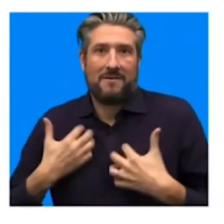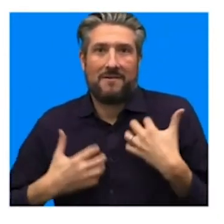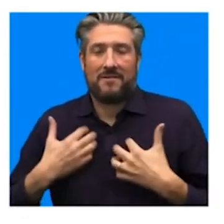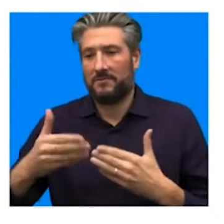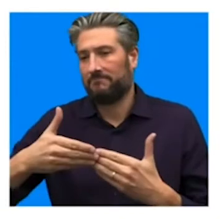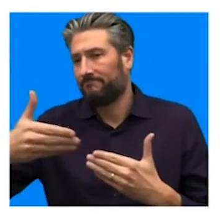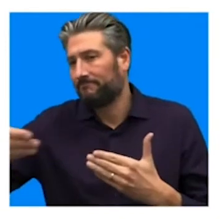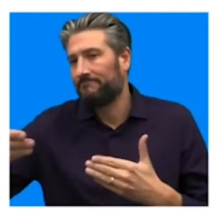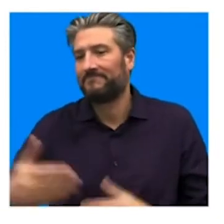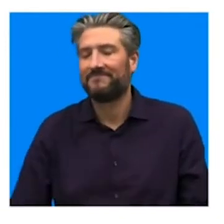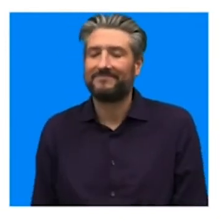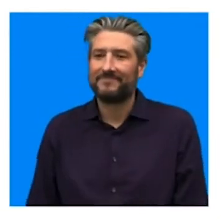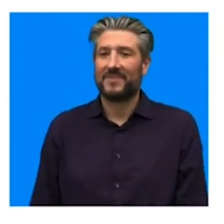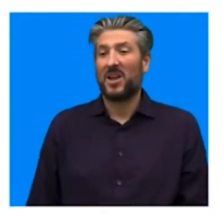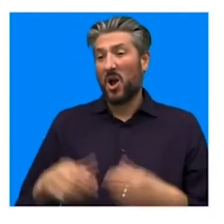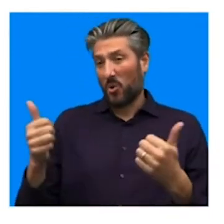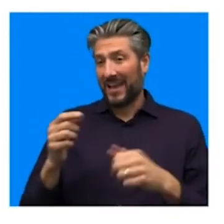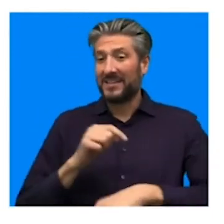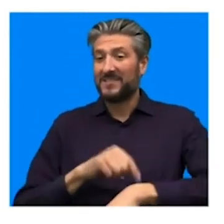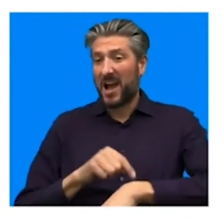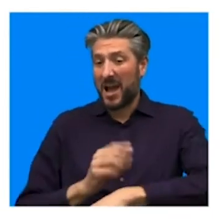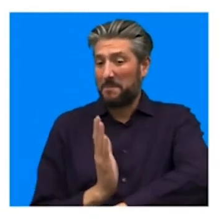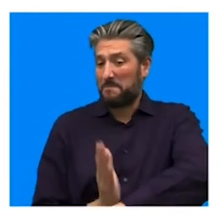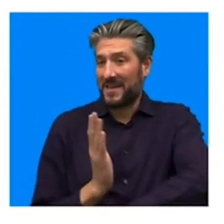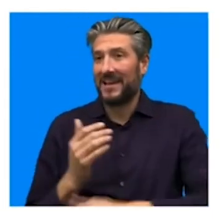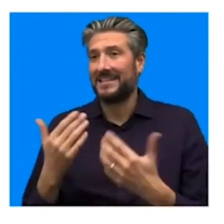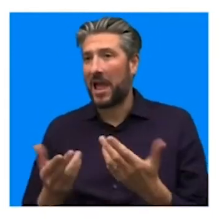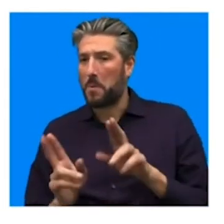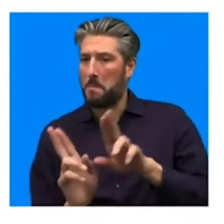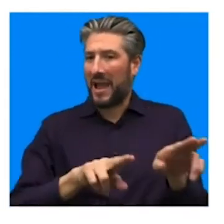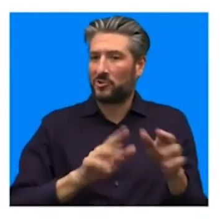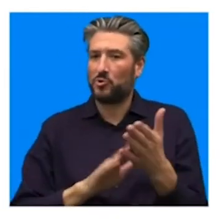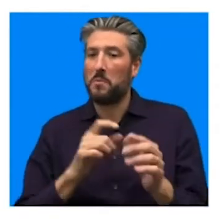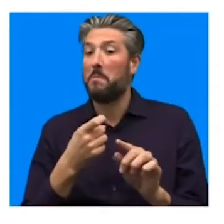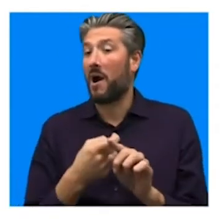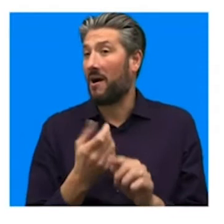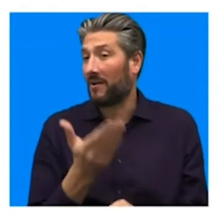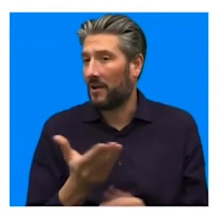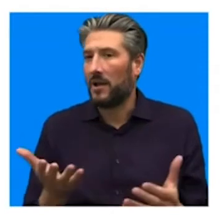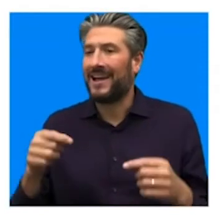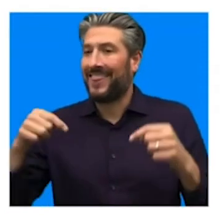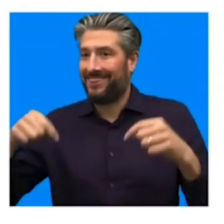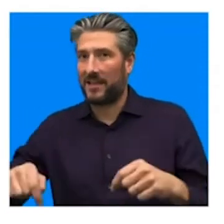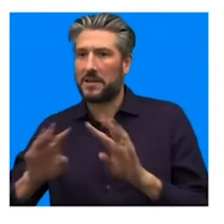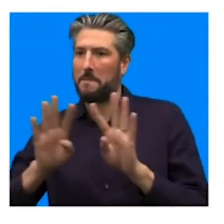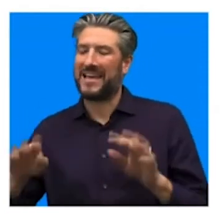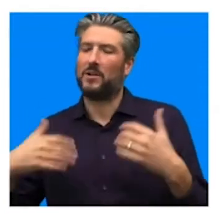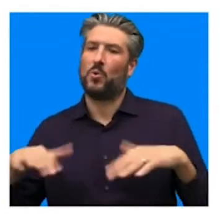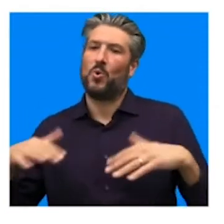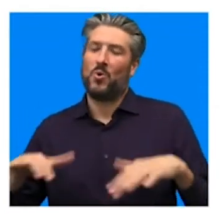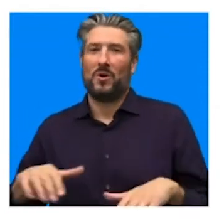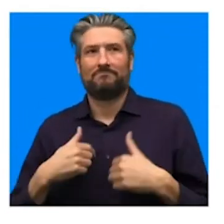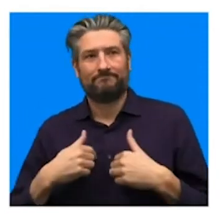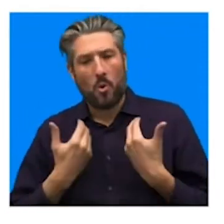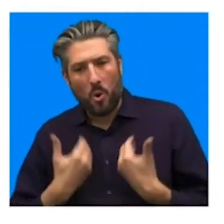everyone. Well, we're at the end of our time. We're going to turn it back over to Mark. I just want to say thank you. This has been an excellent panel. I've been honored to chair it, and thank